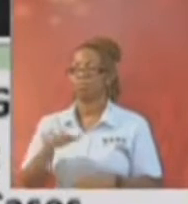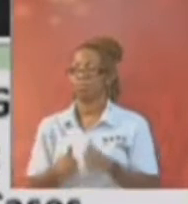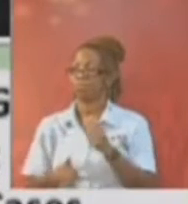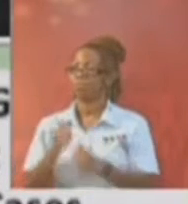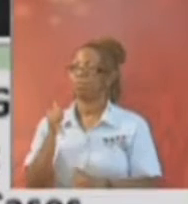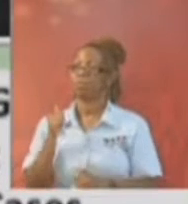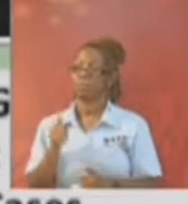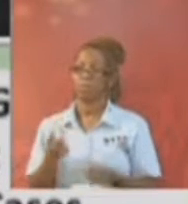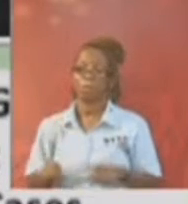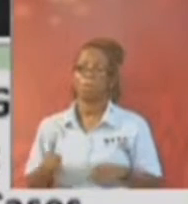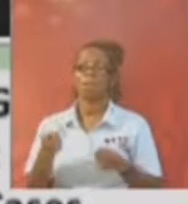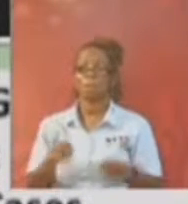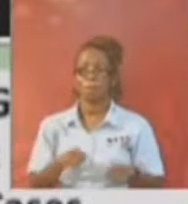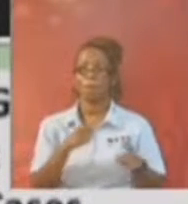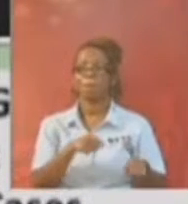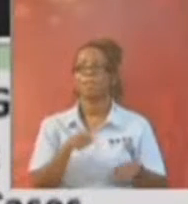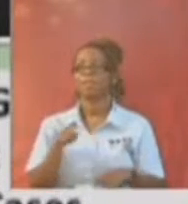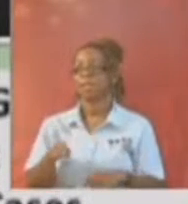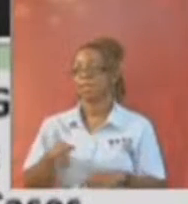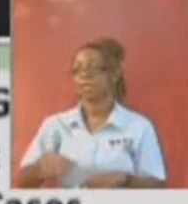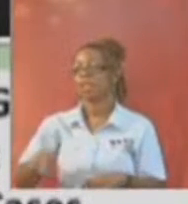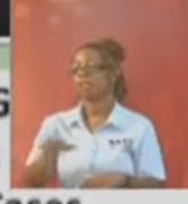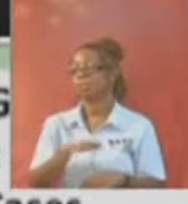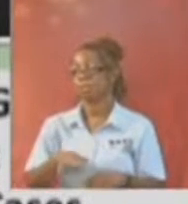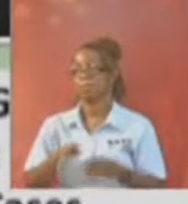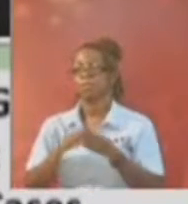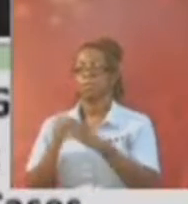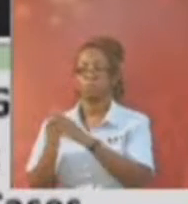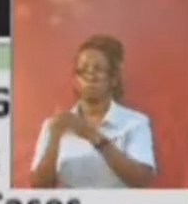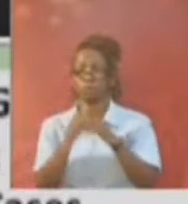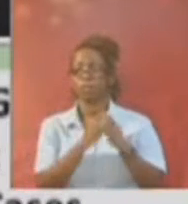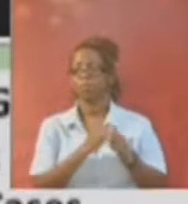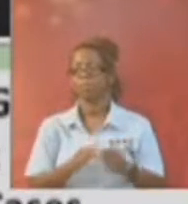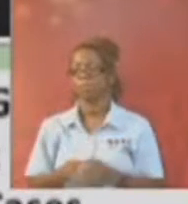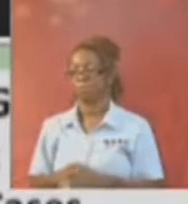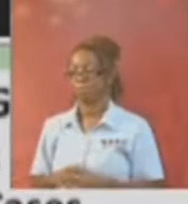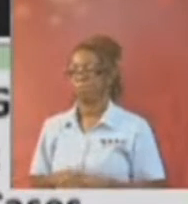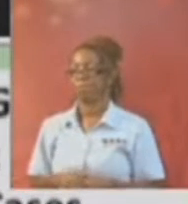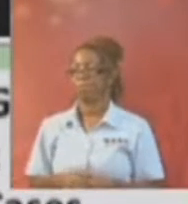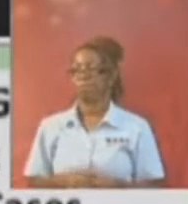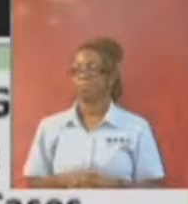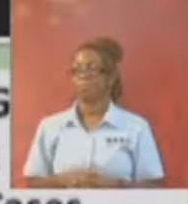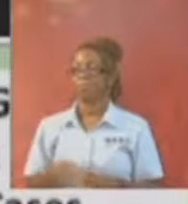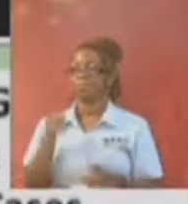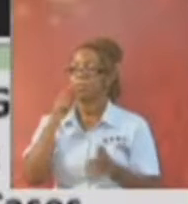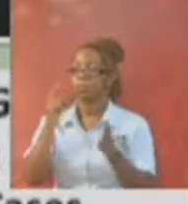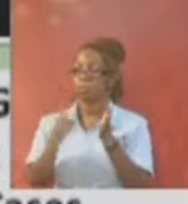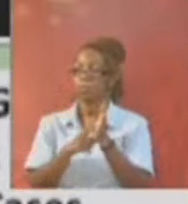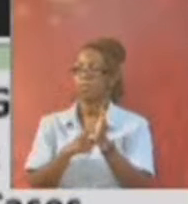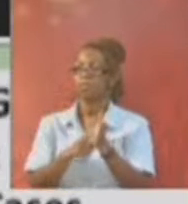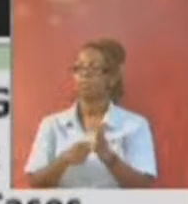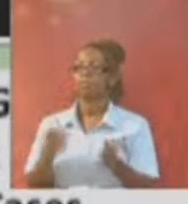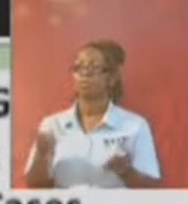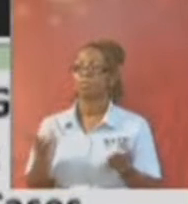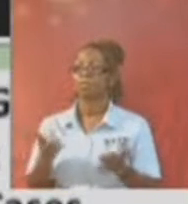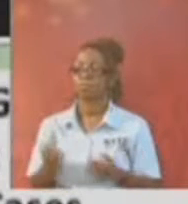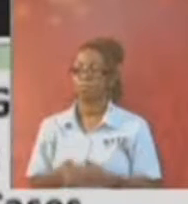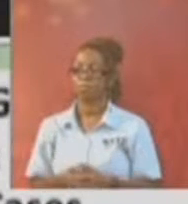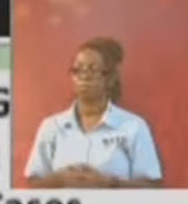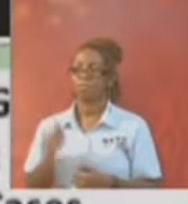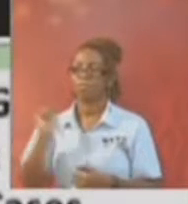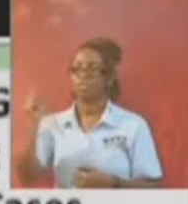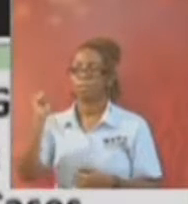by COVID-19. In particular, we are noticing areas such as Arima proper, La